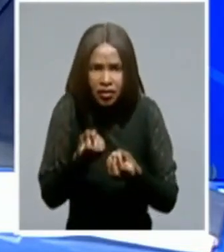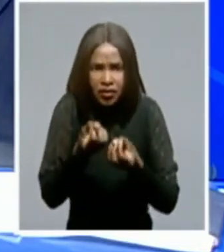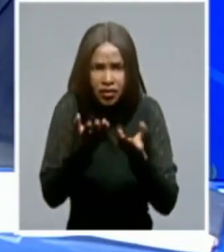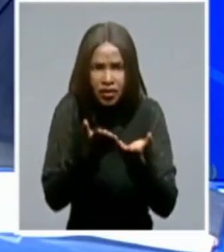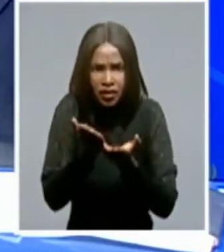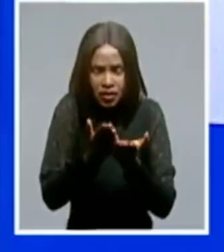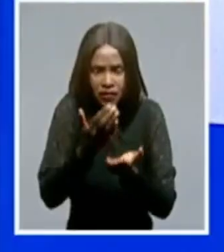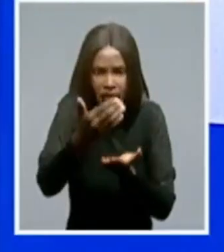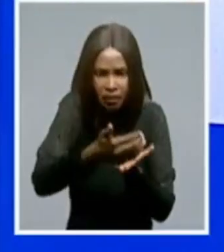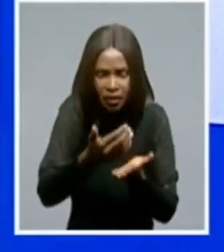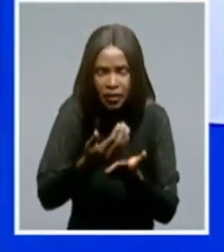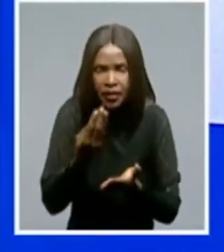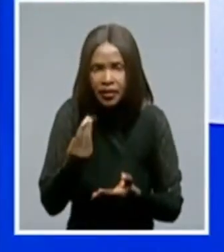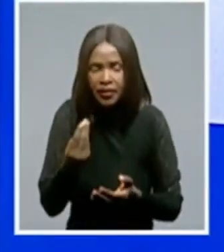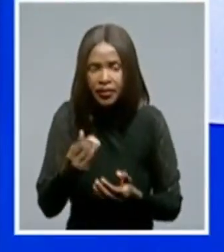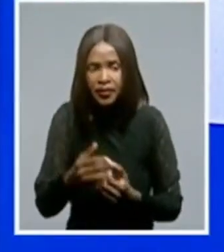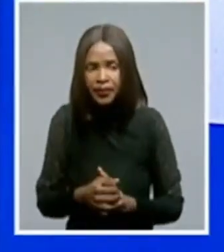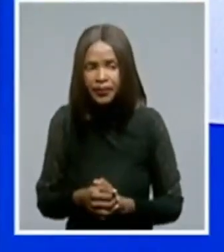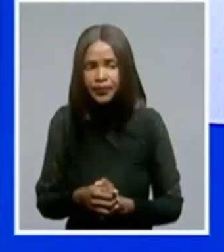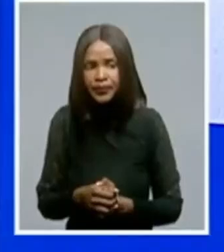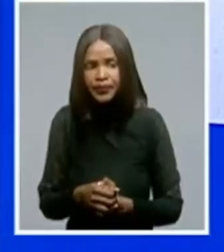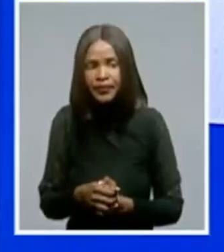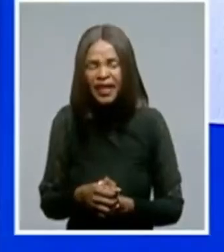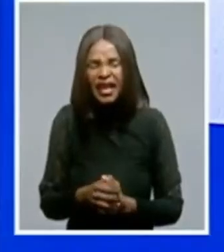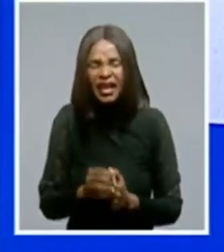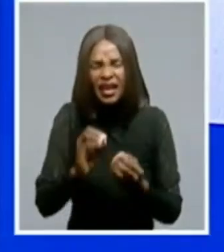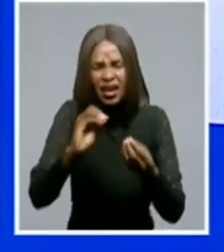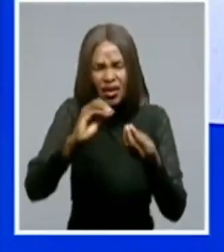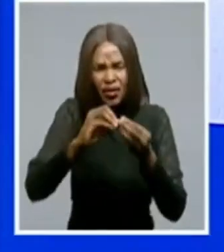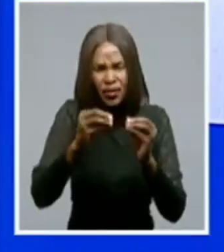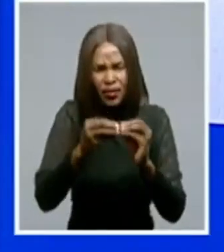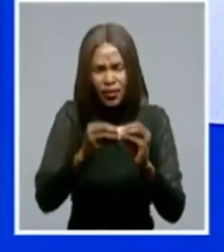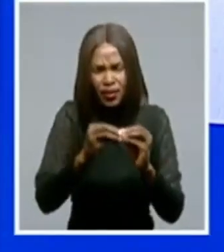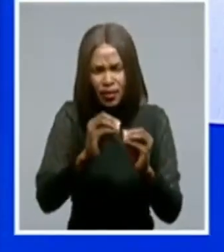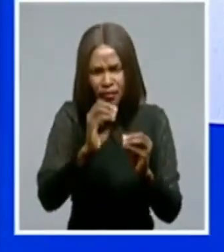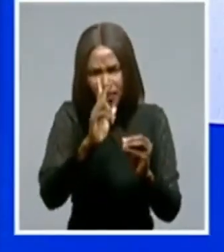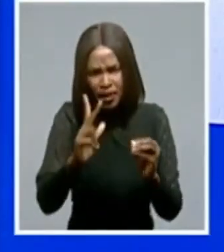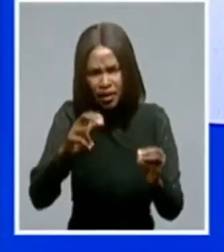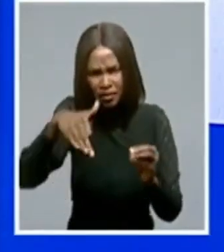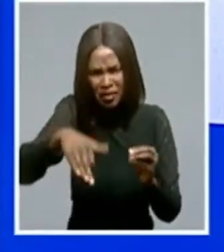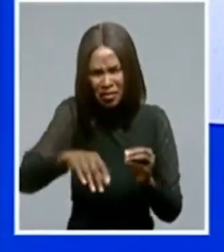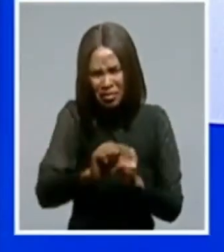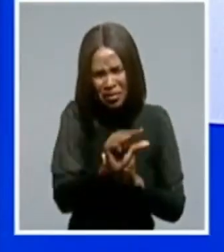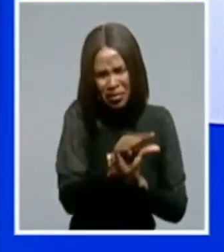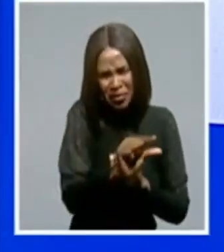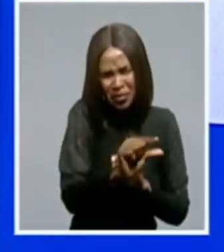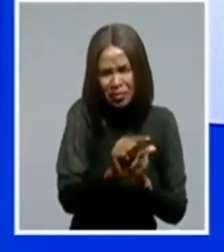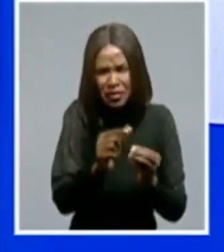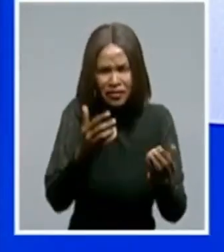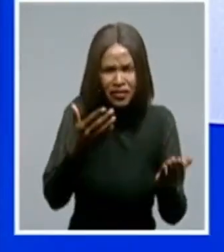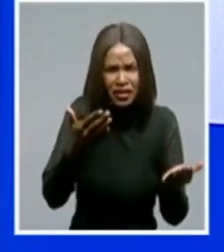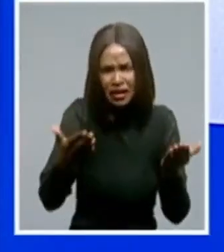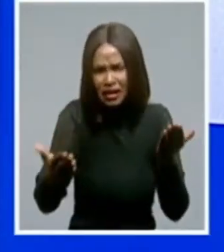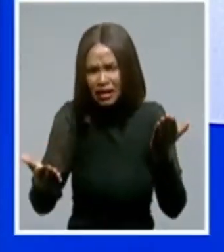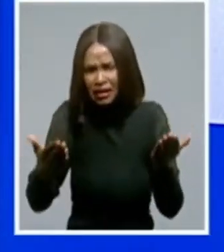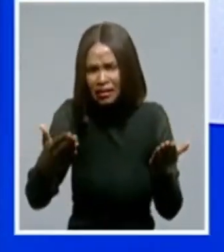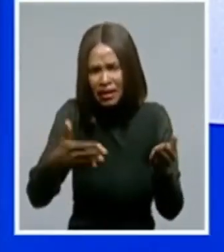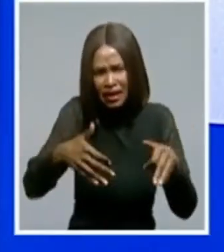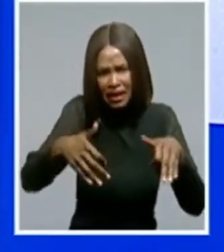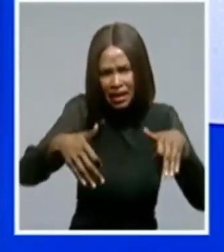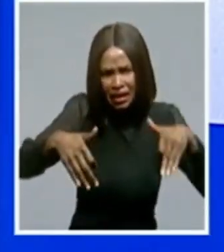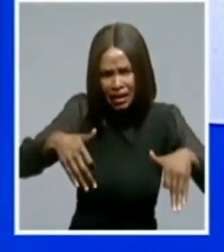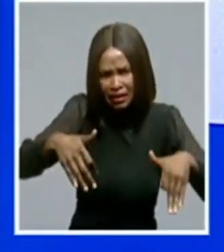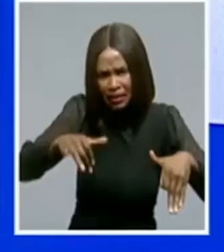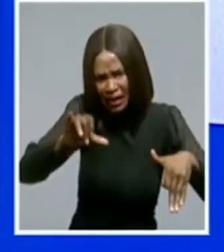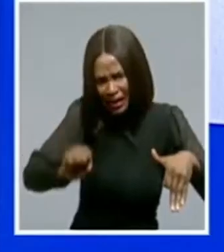a small country, if you look at it in terms of population size and also the economy, especially comparing it to South Africa, for example. But it's